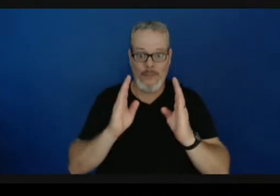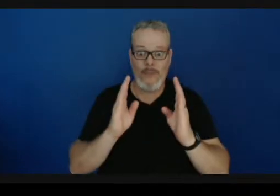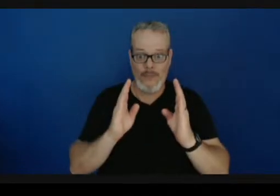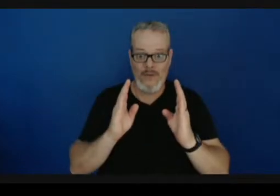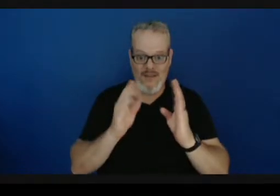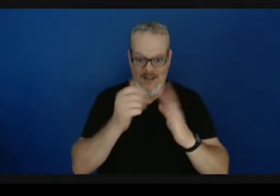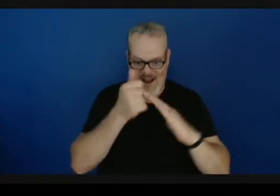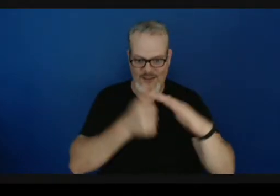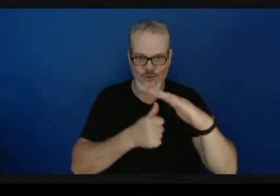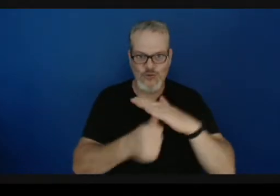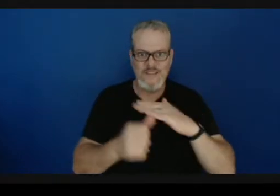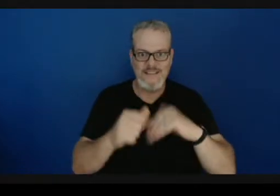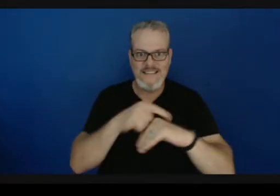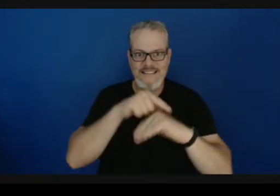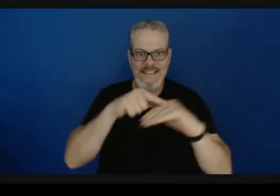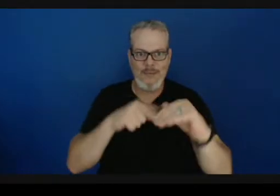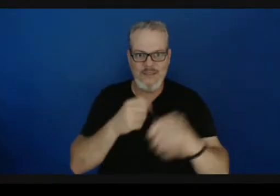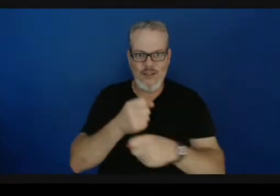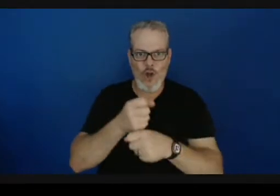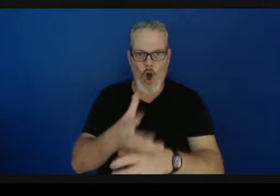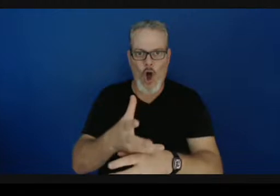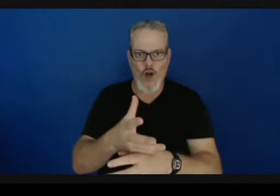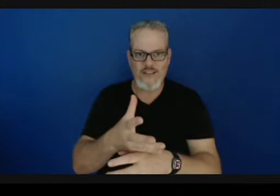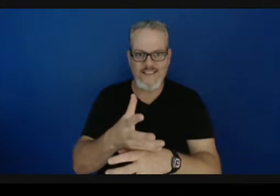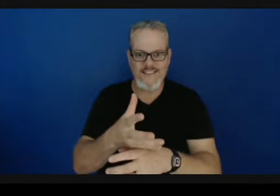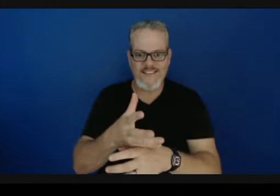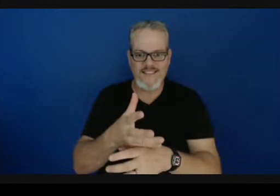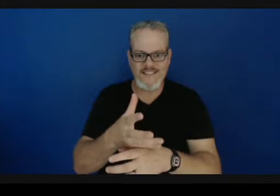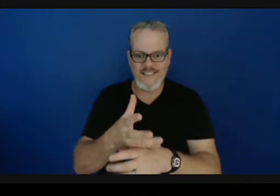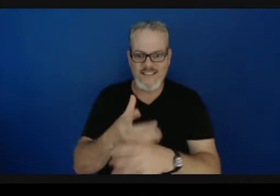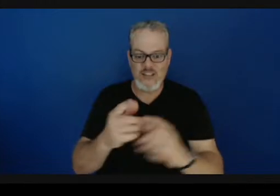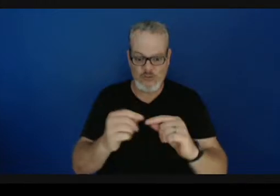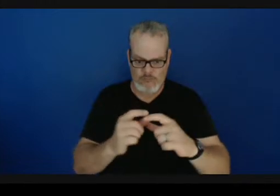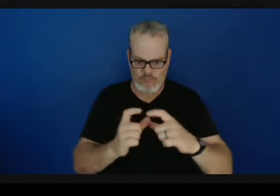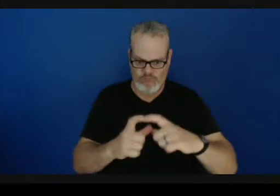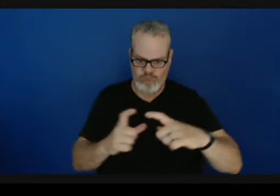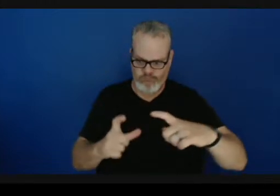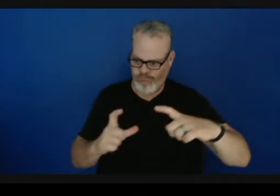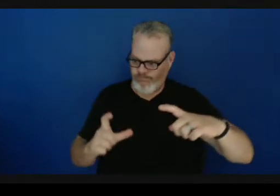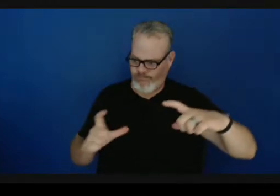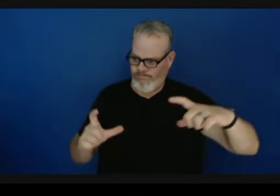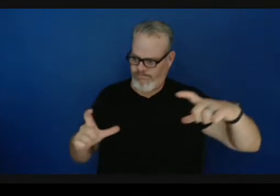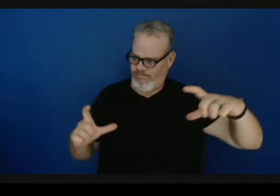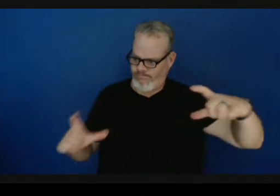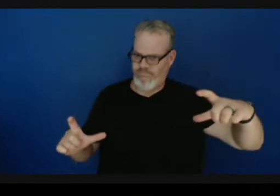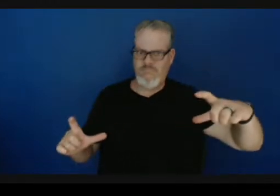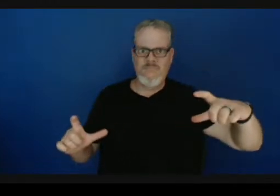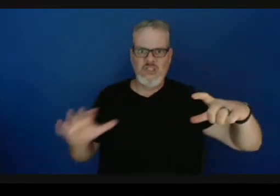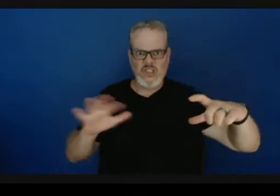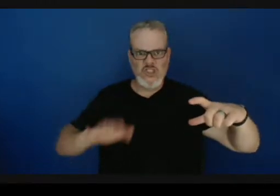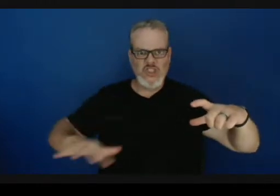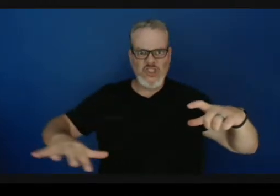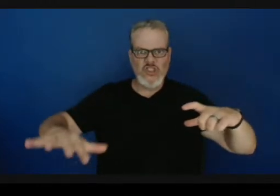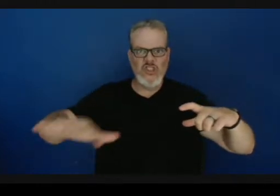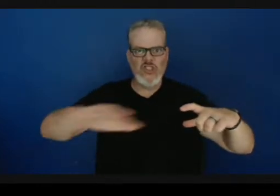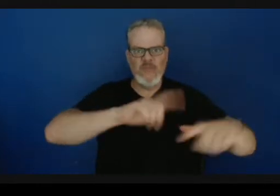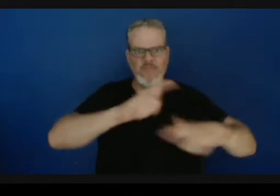the summit to cause this effect. And it was fairly widespread across much of this upper reach of the volcano here.